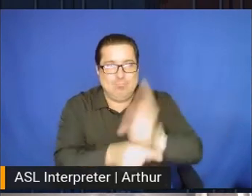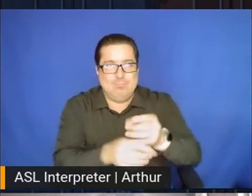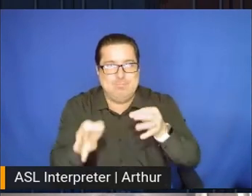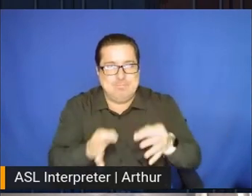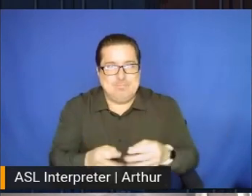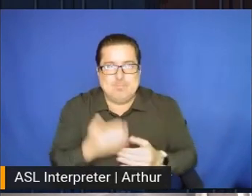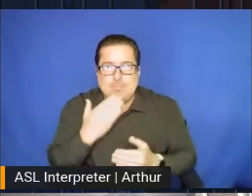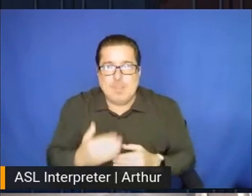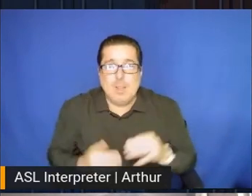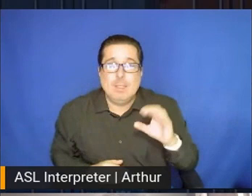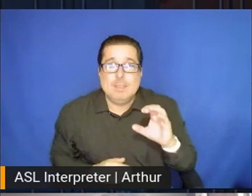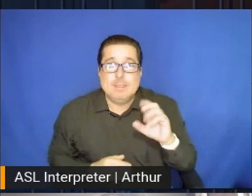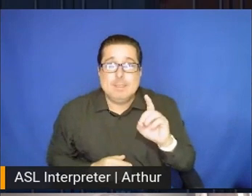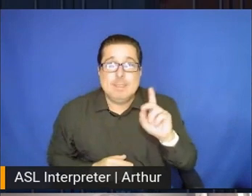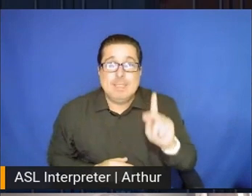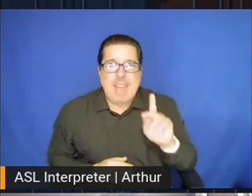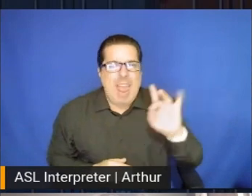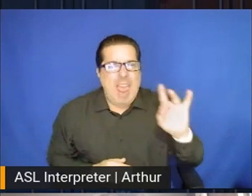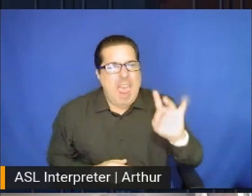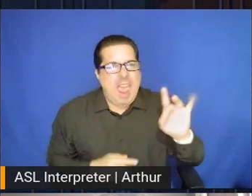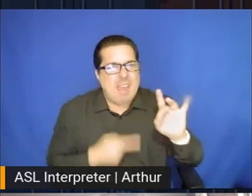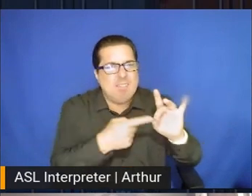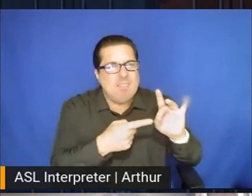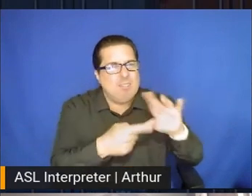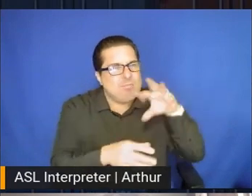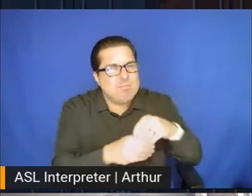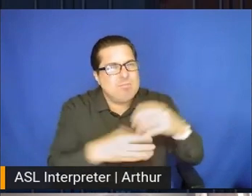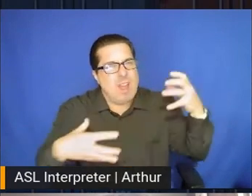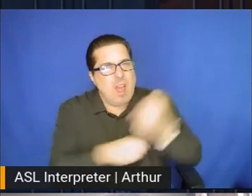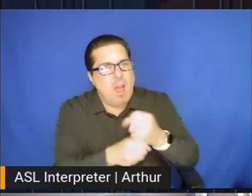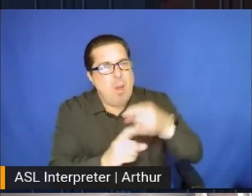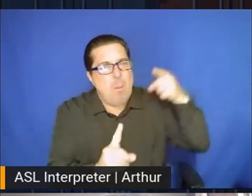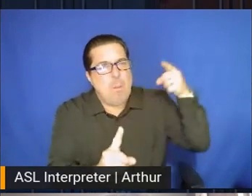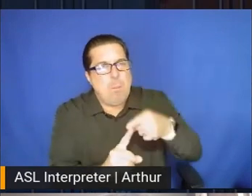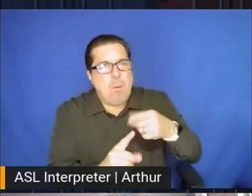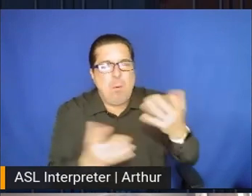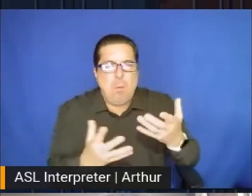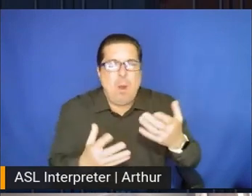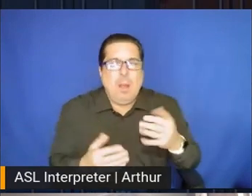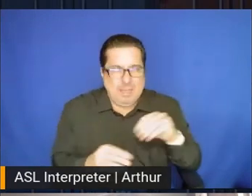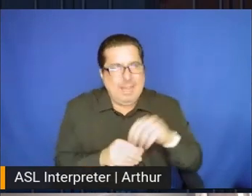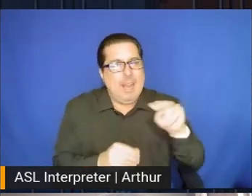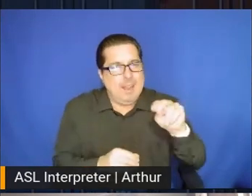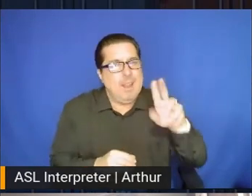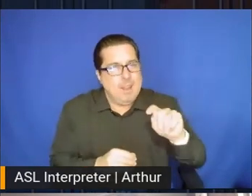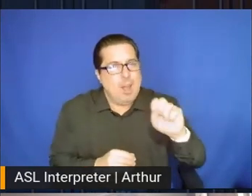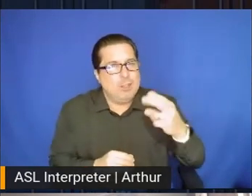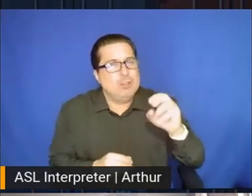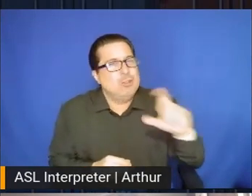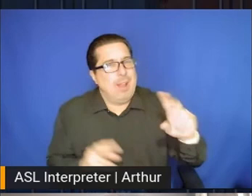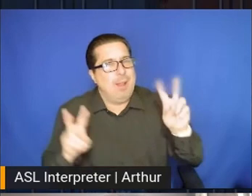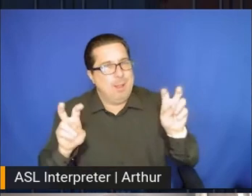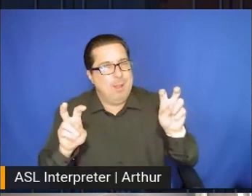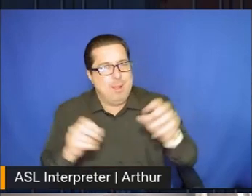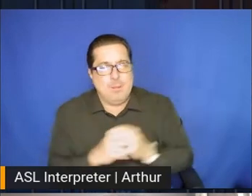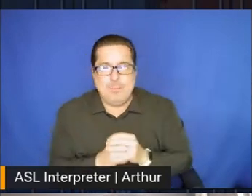in a nutshell. So here's what CDK8s does in terms of when